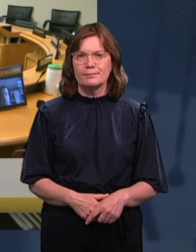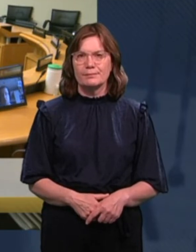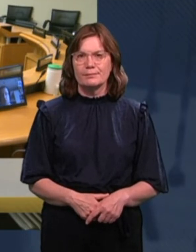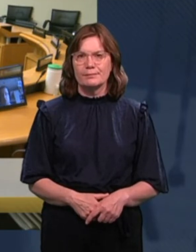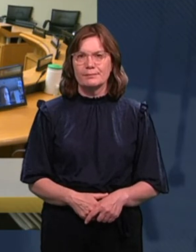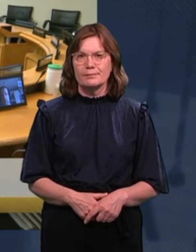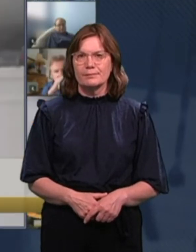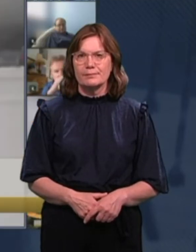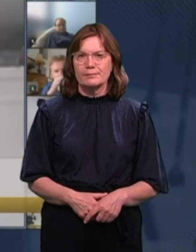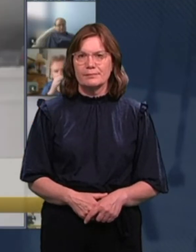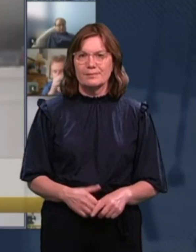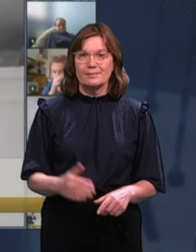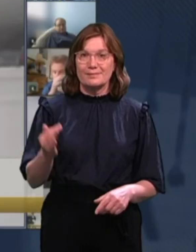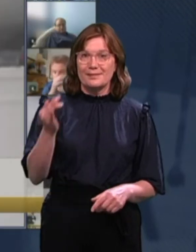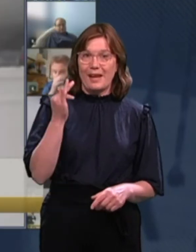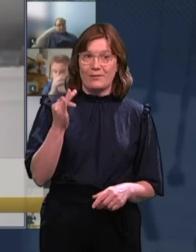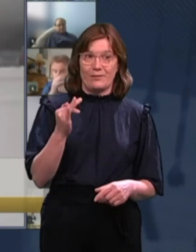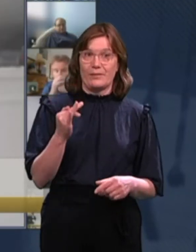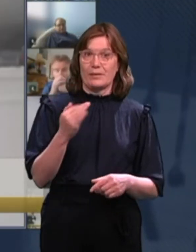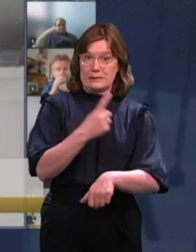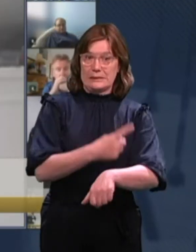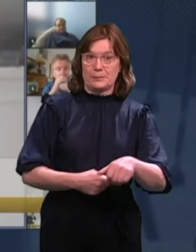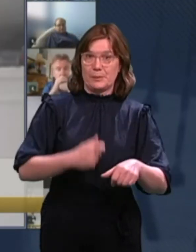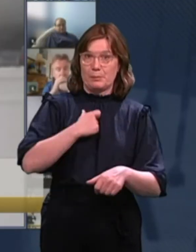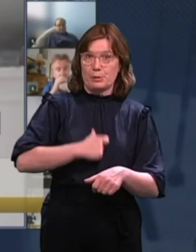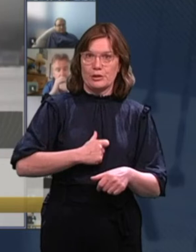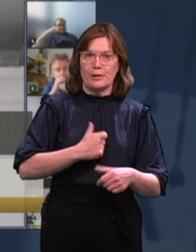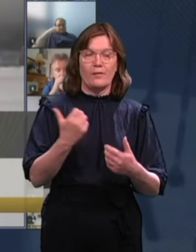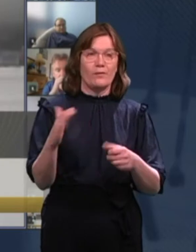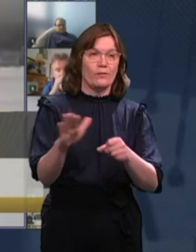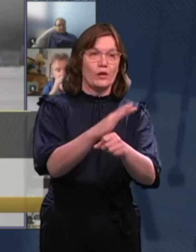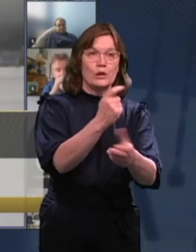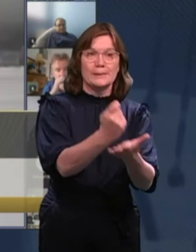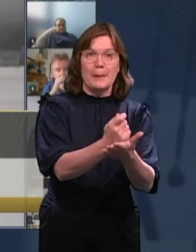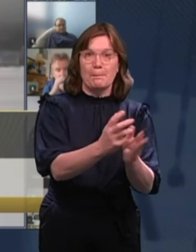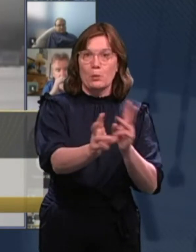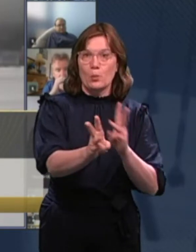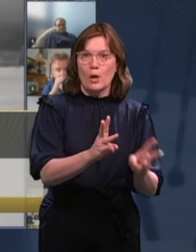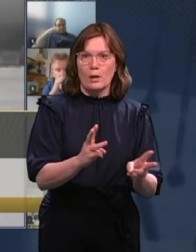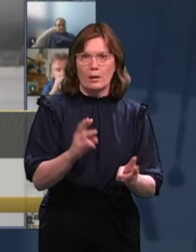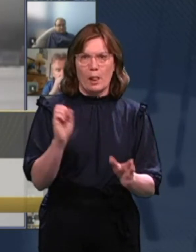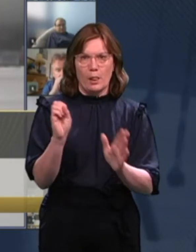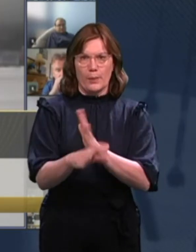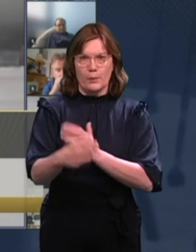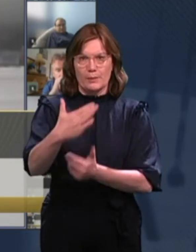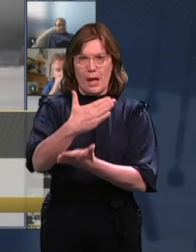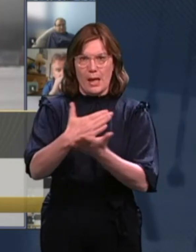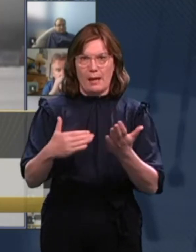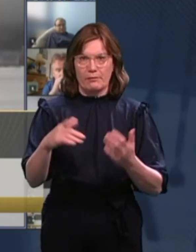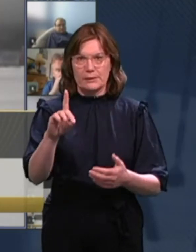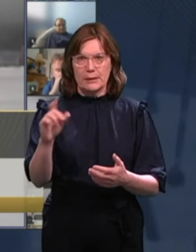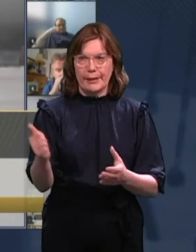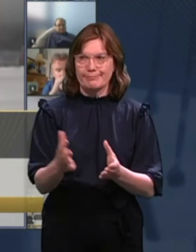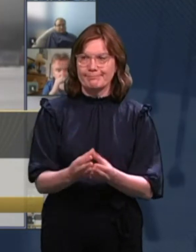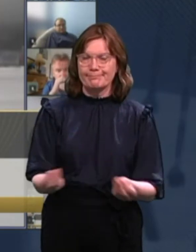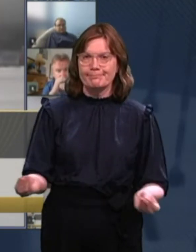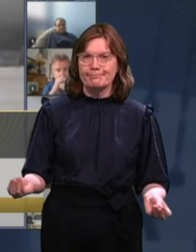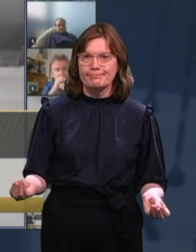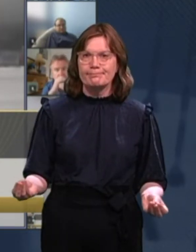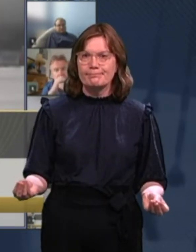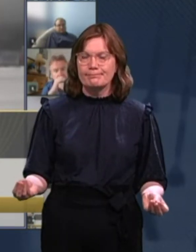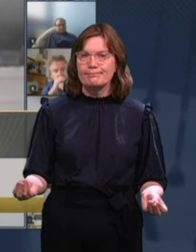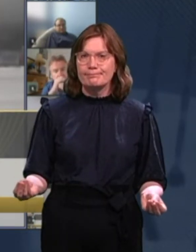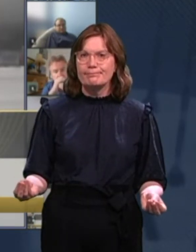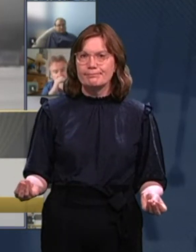does full-time work, they lose half of their DA. It is. Yeah, I know